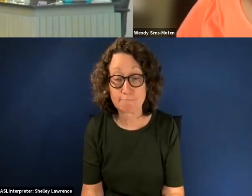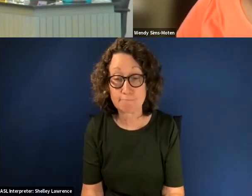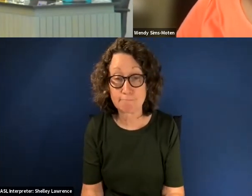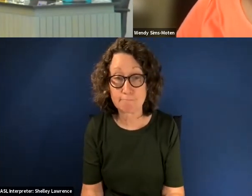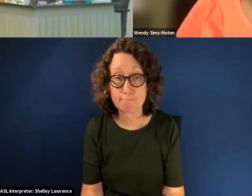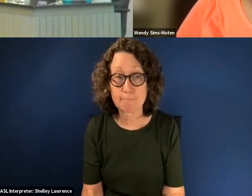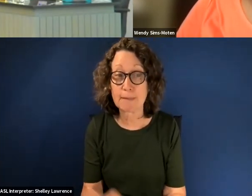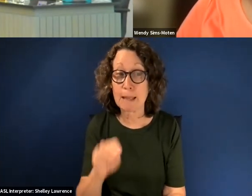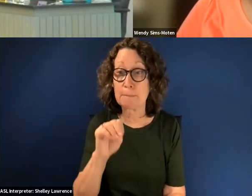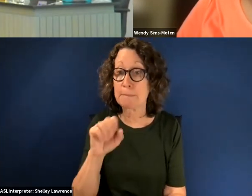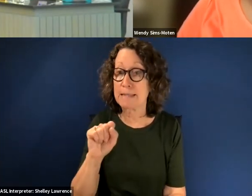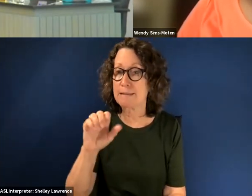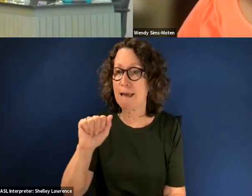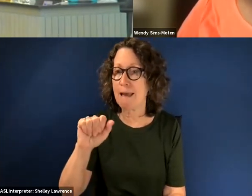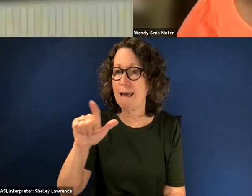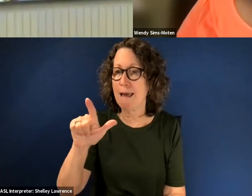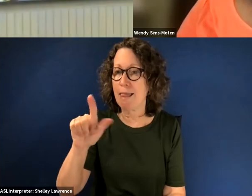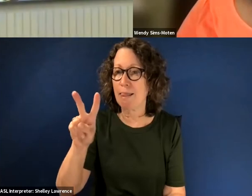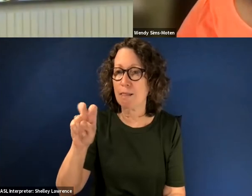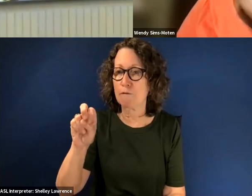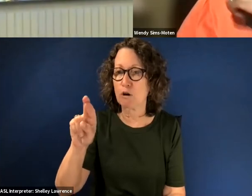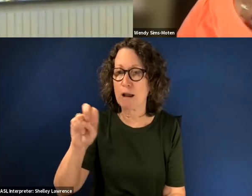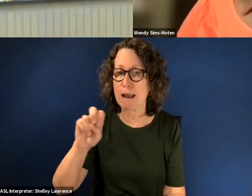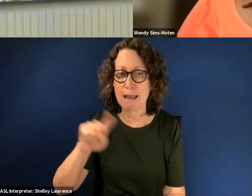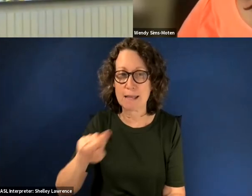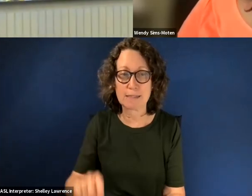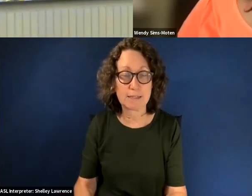Ms. Alvarez, please.